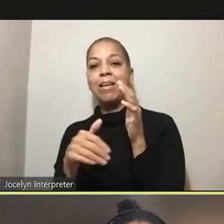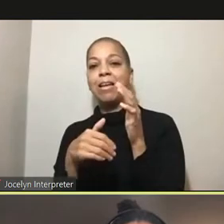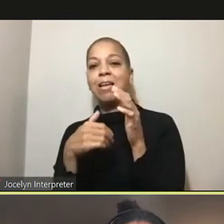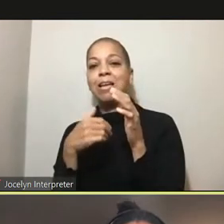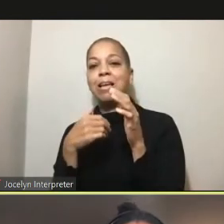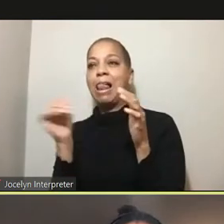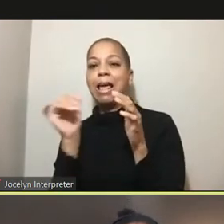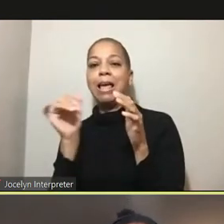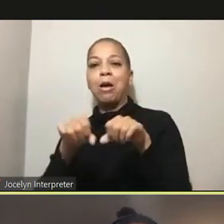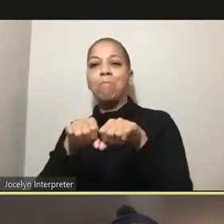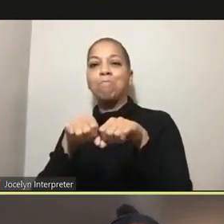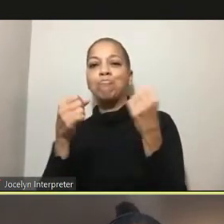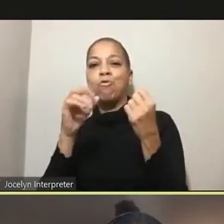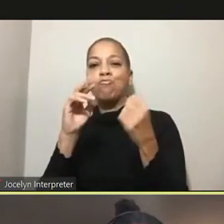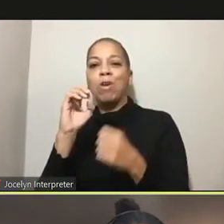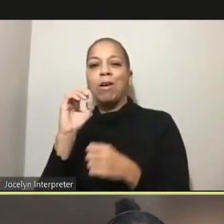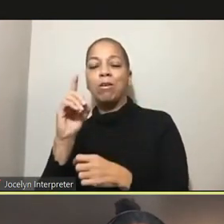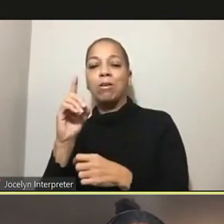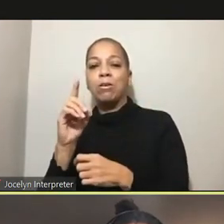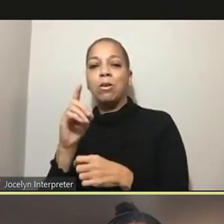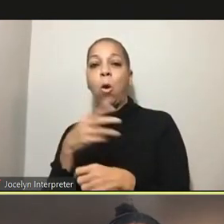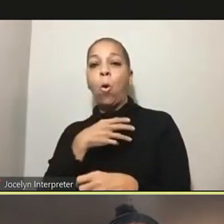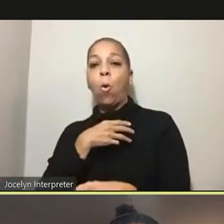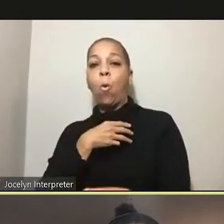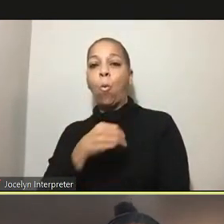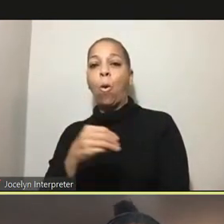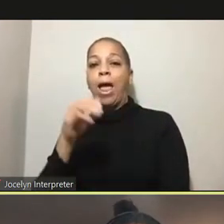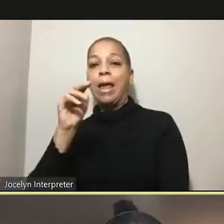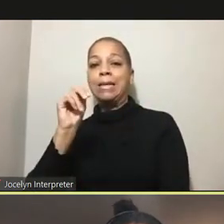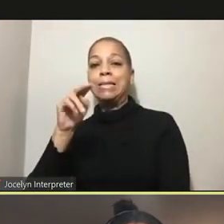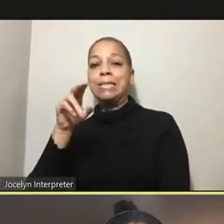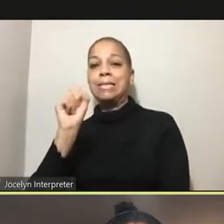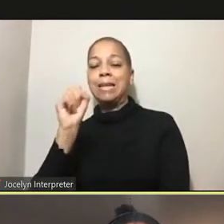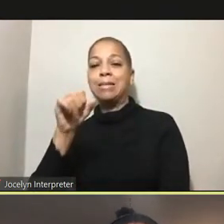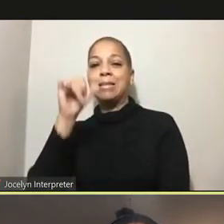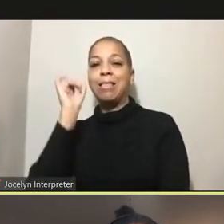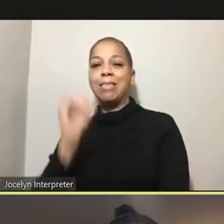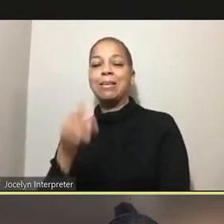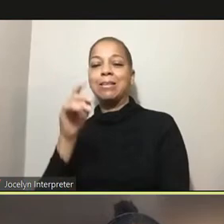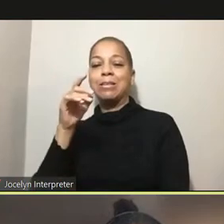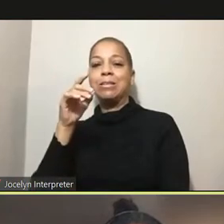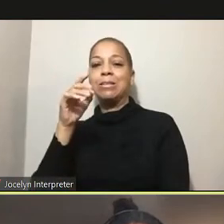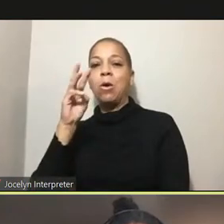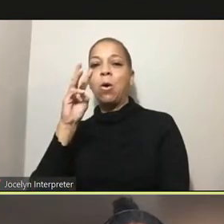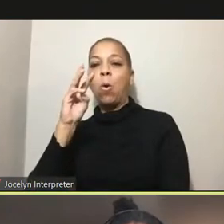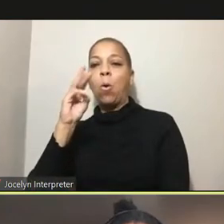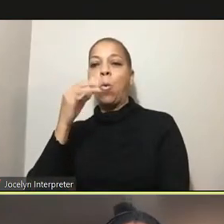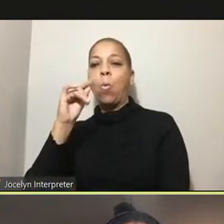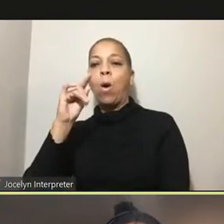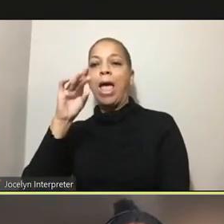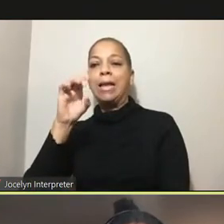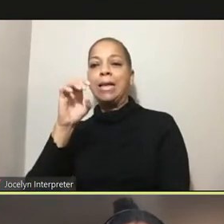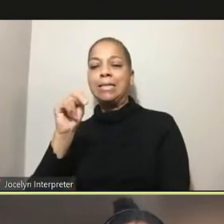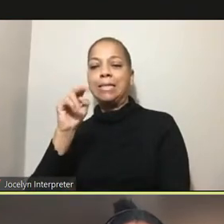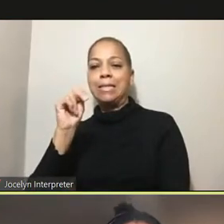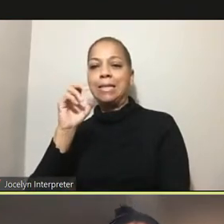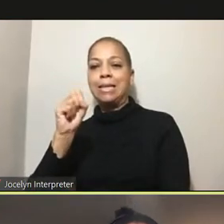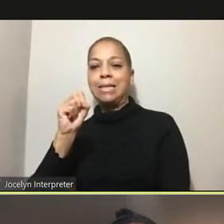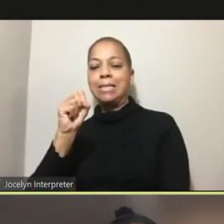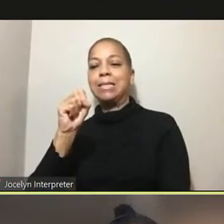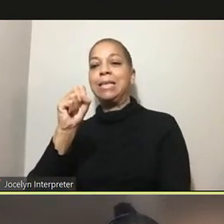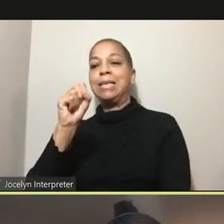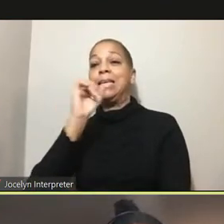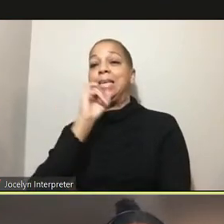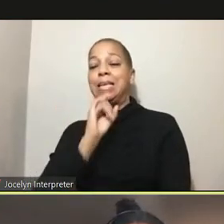broken record. Whiteness is the witness that must undo itself. Whiteness,